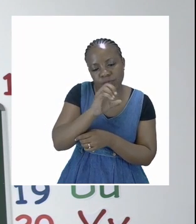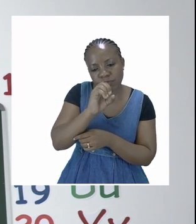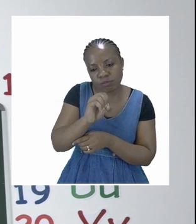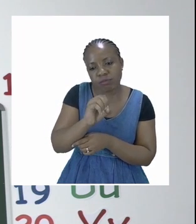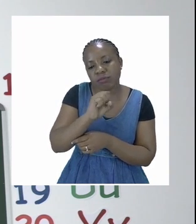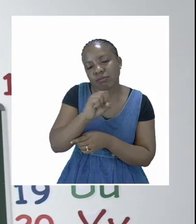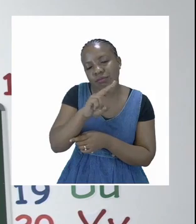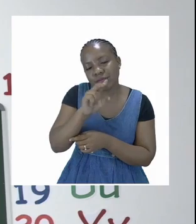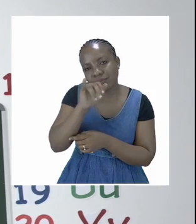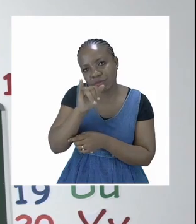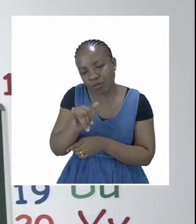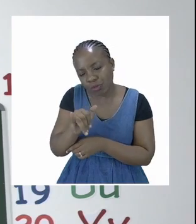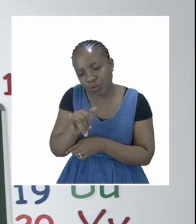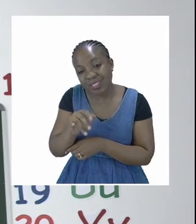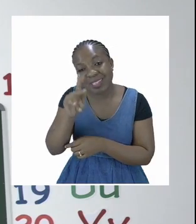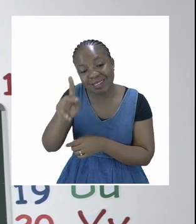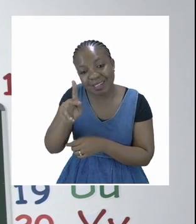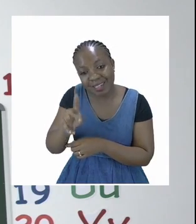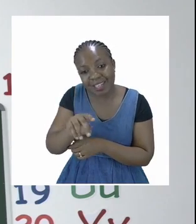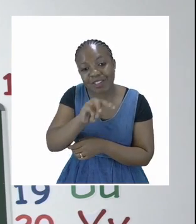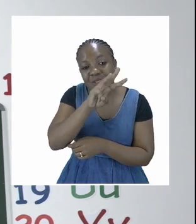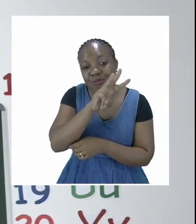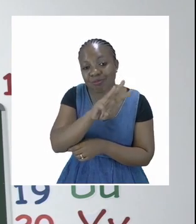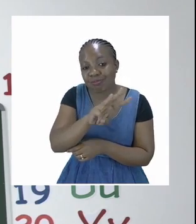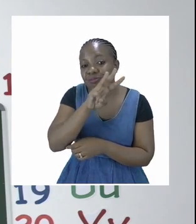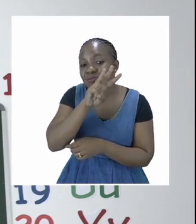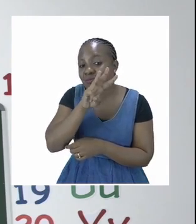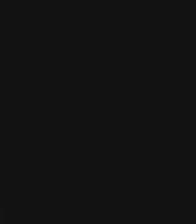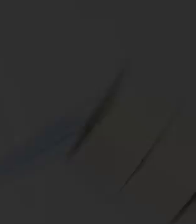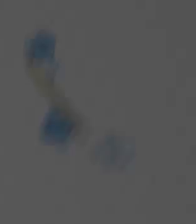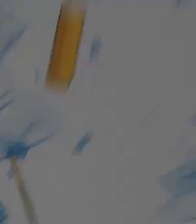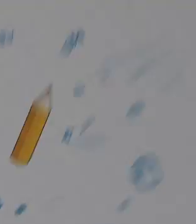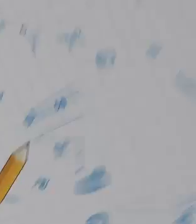our website, Zoshi Online.